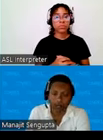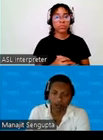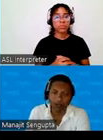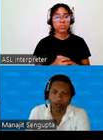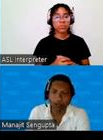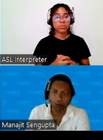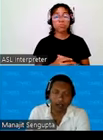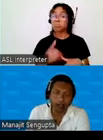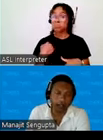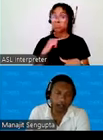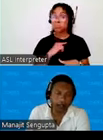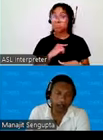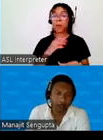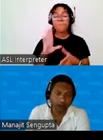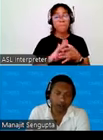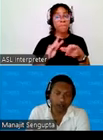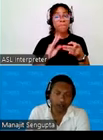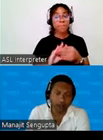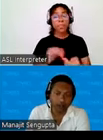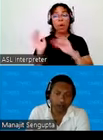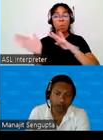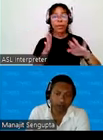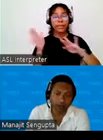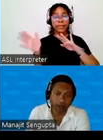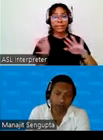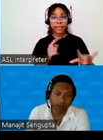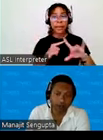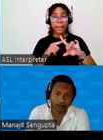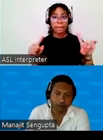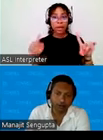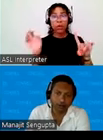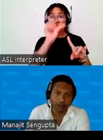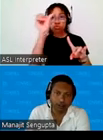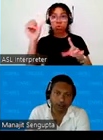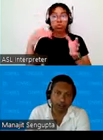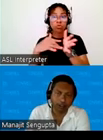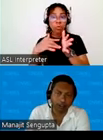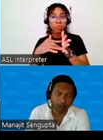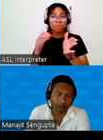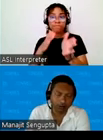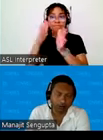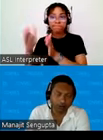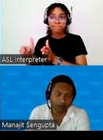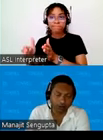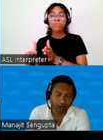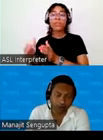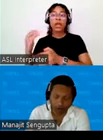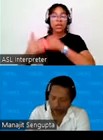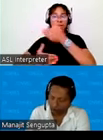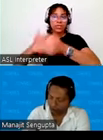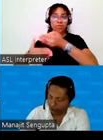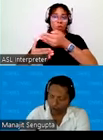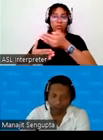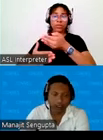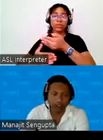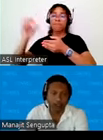While I've been talking about wind, the other part of this study is the